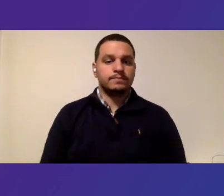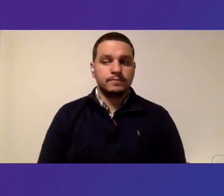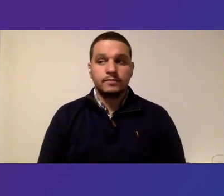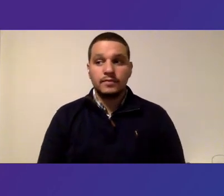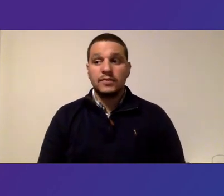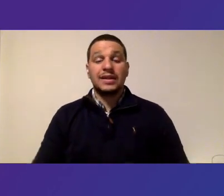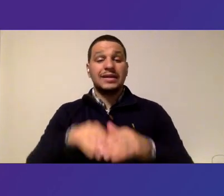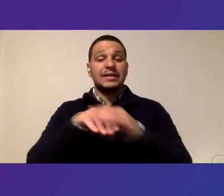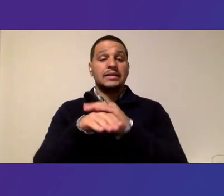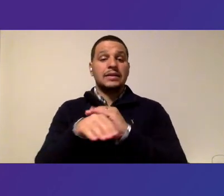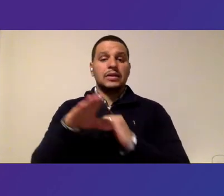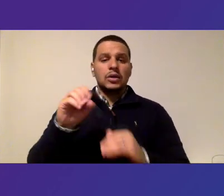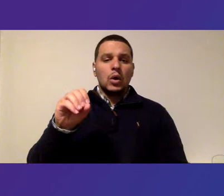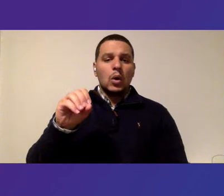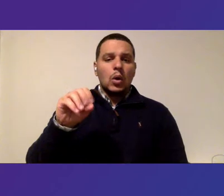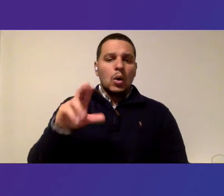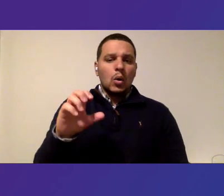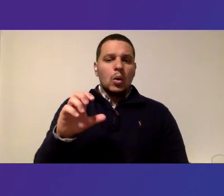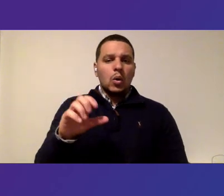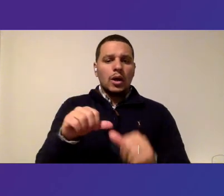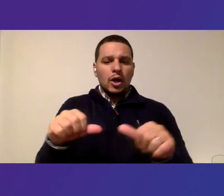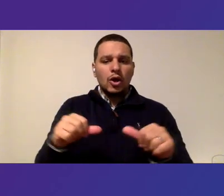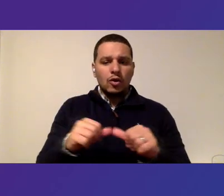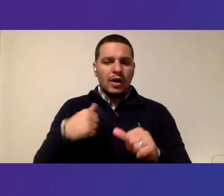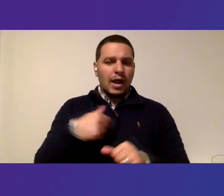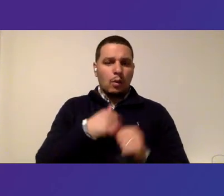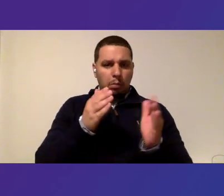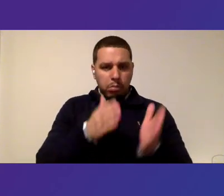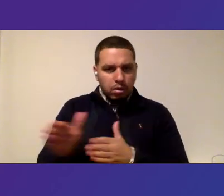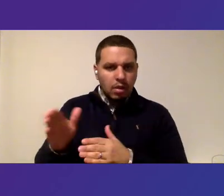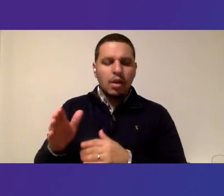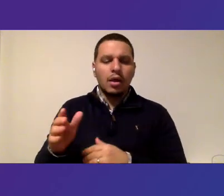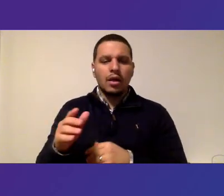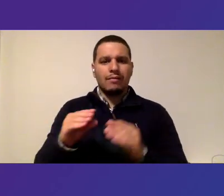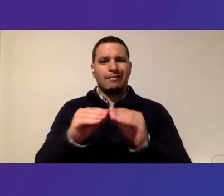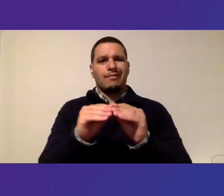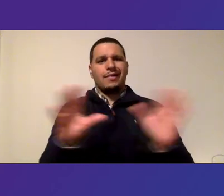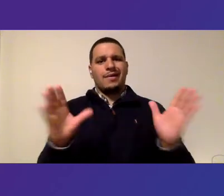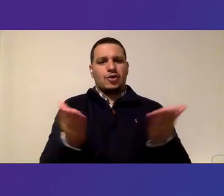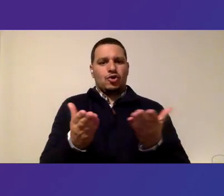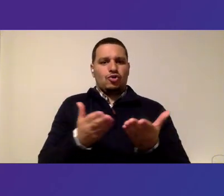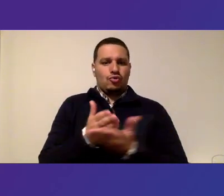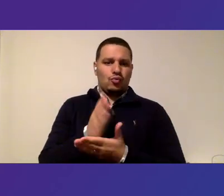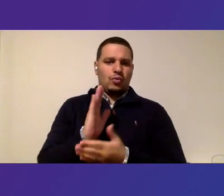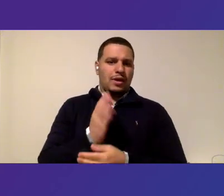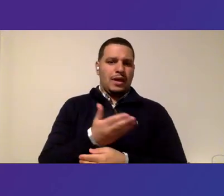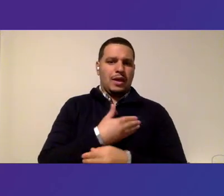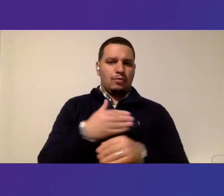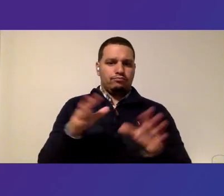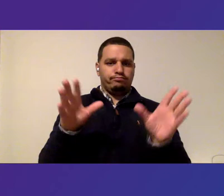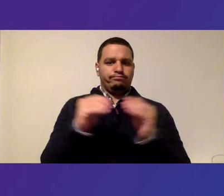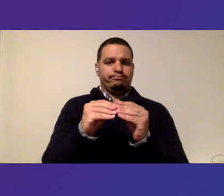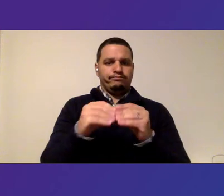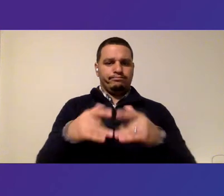Accessibility is a core area of our programming and planning and will be evident here throughout the symposium.